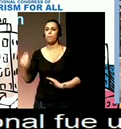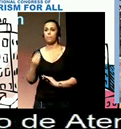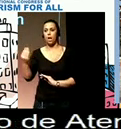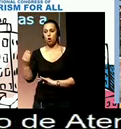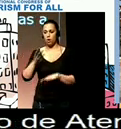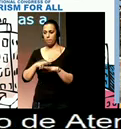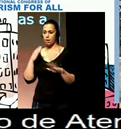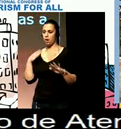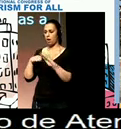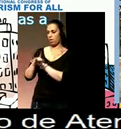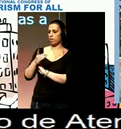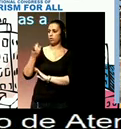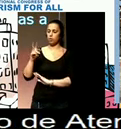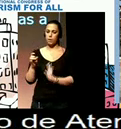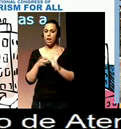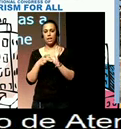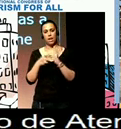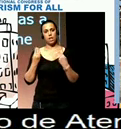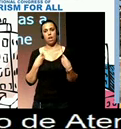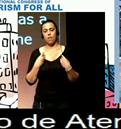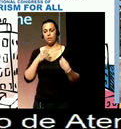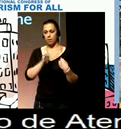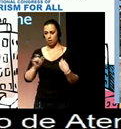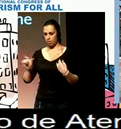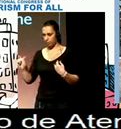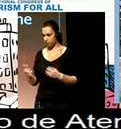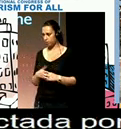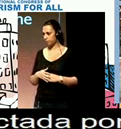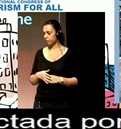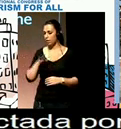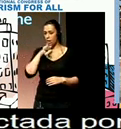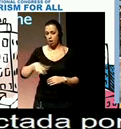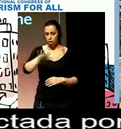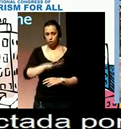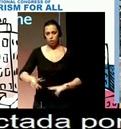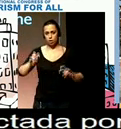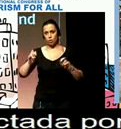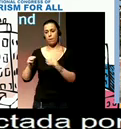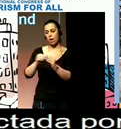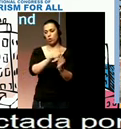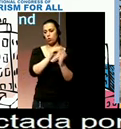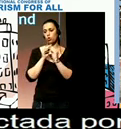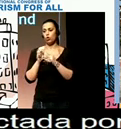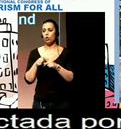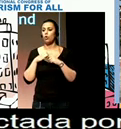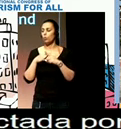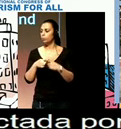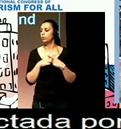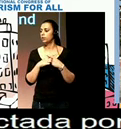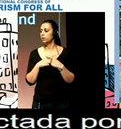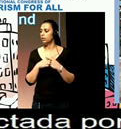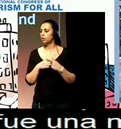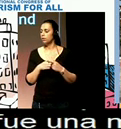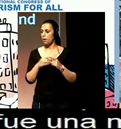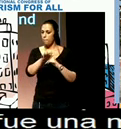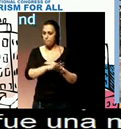citizens. New public areas and common spaces with a new look, new squares, landmarks and places for